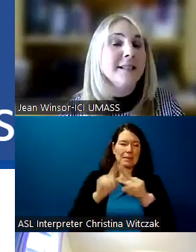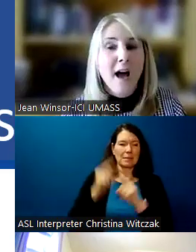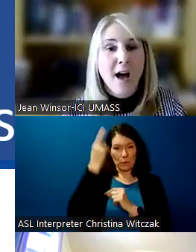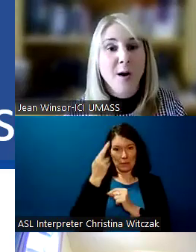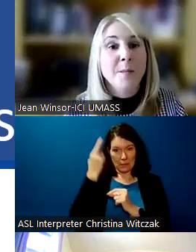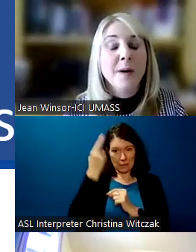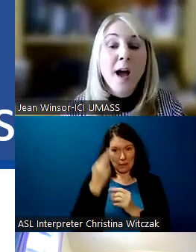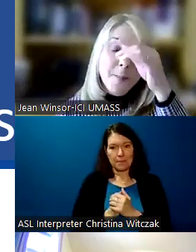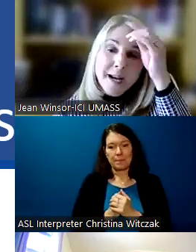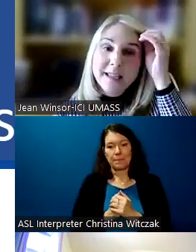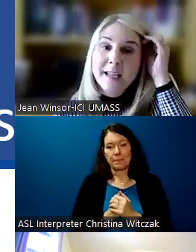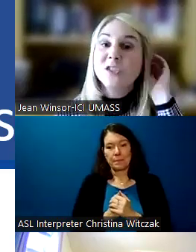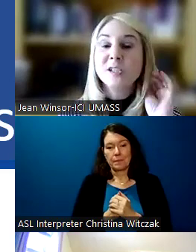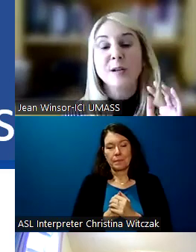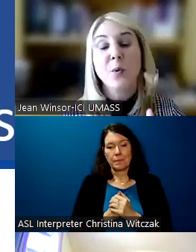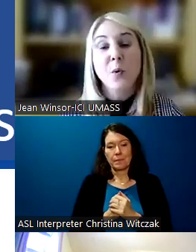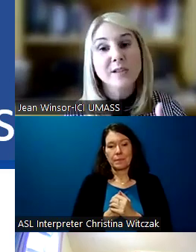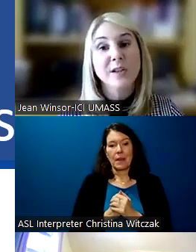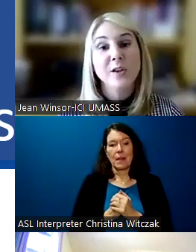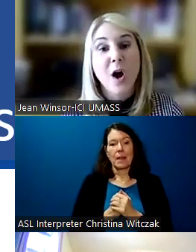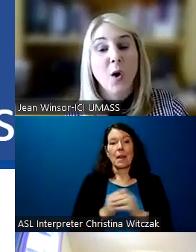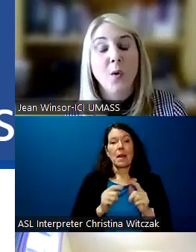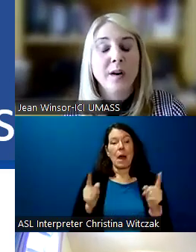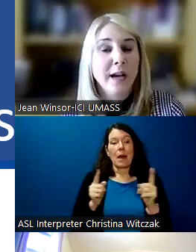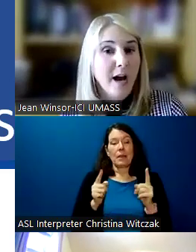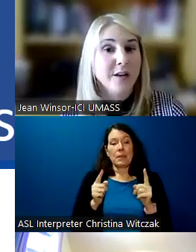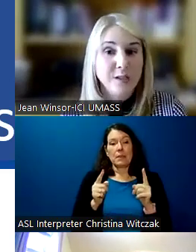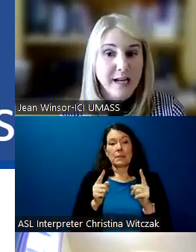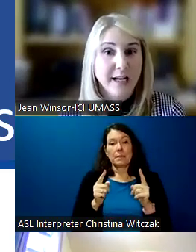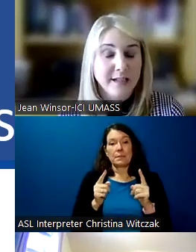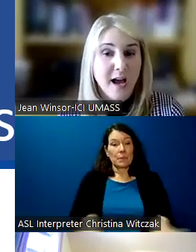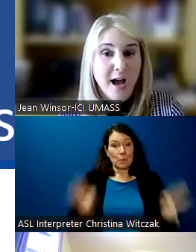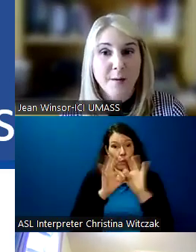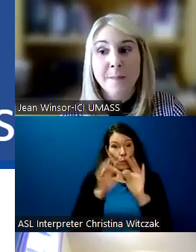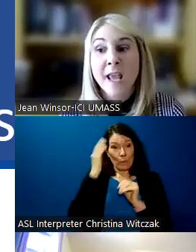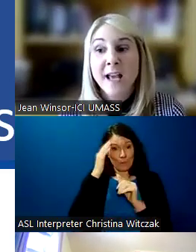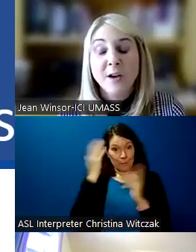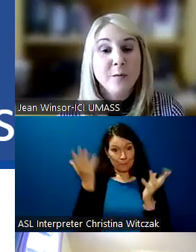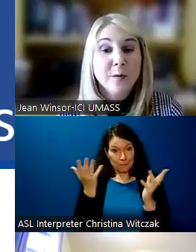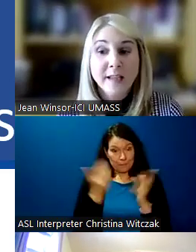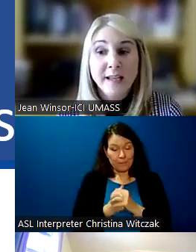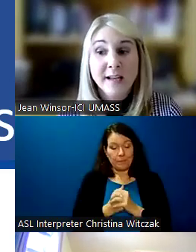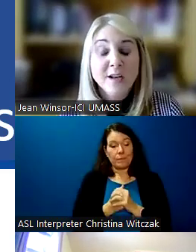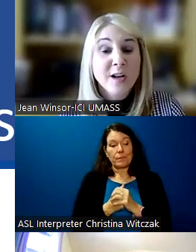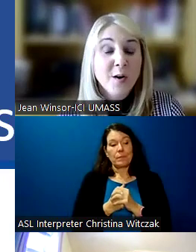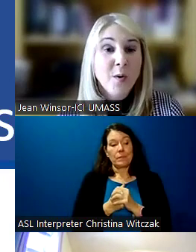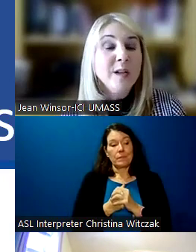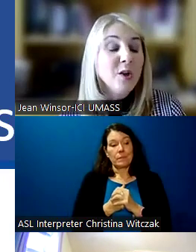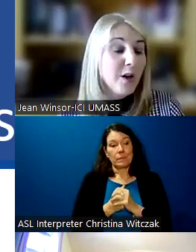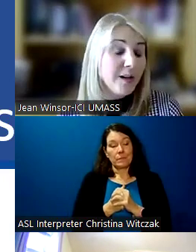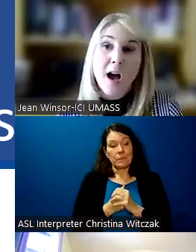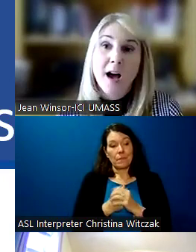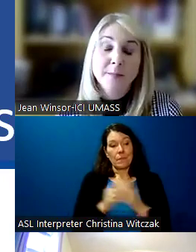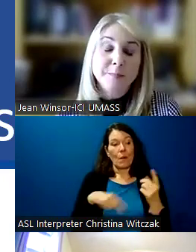that. But I think it's just important to know and understand that we really, when